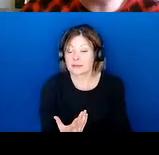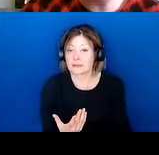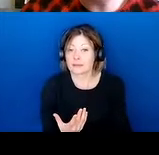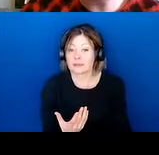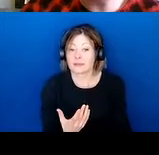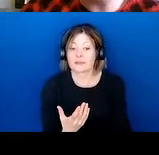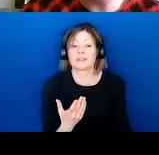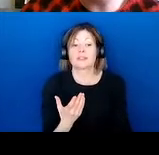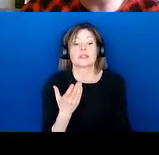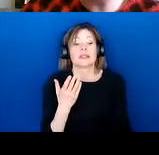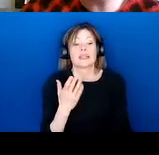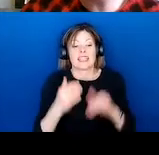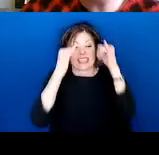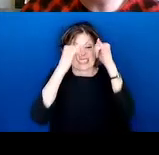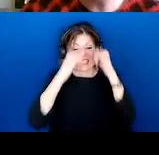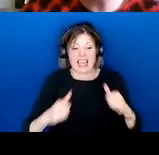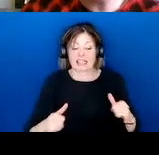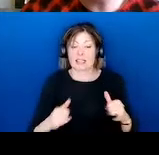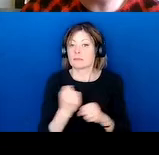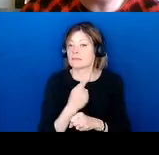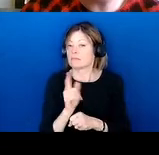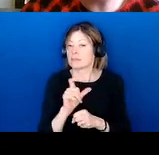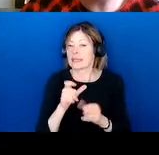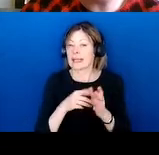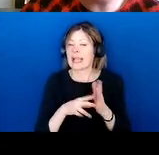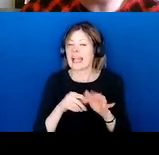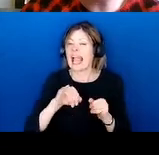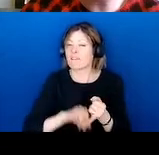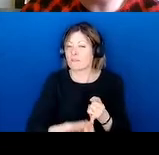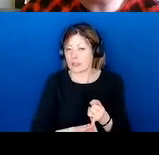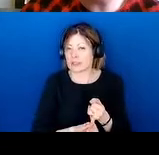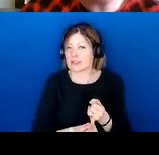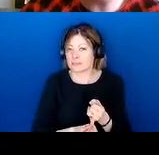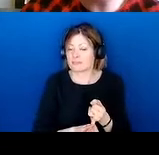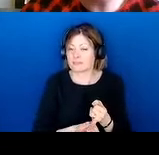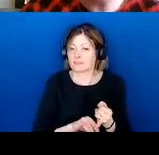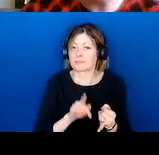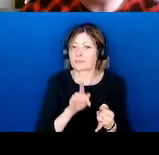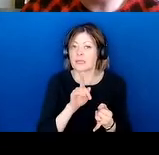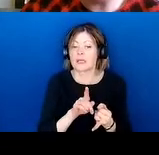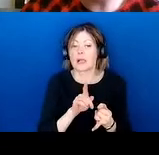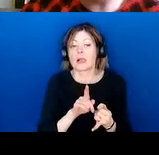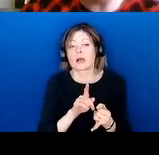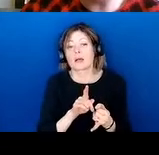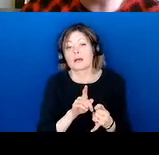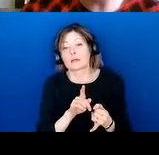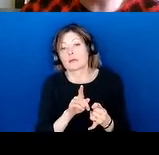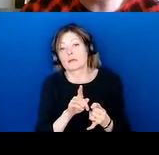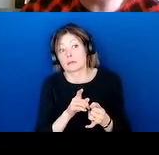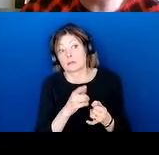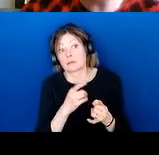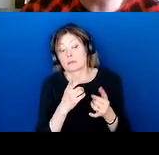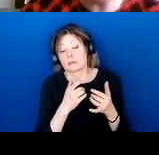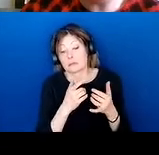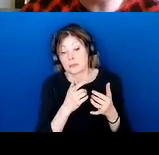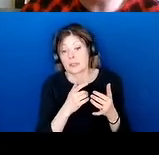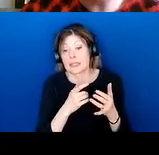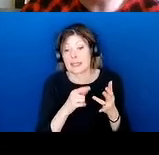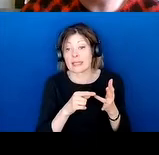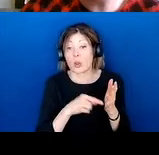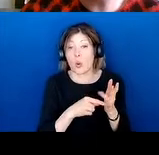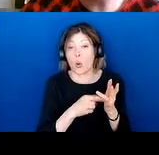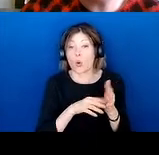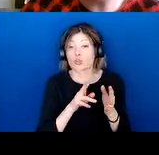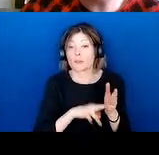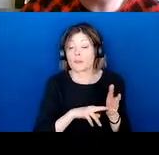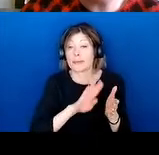Canvas tents of this type were pitched during campaigns by the Ottoman army and left behind as they retreated from Vienna